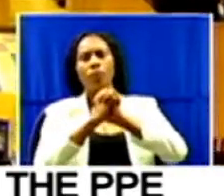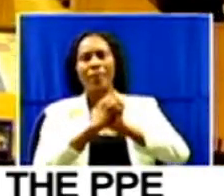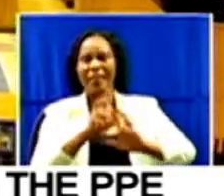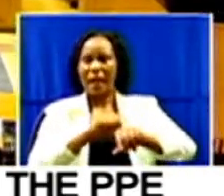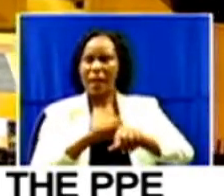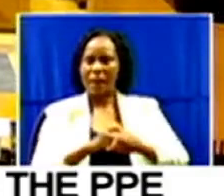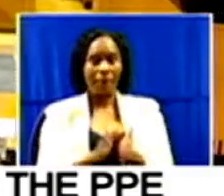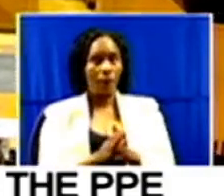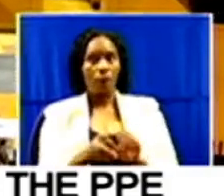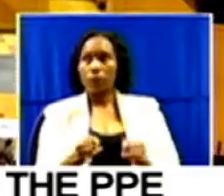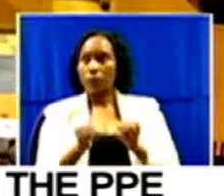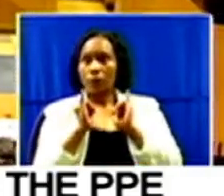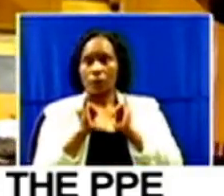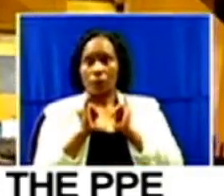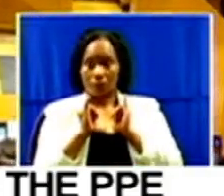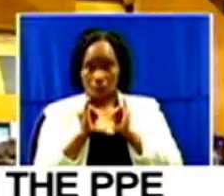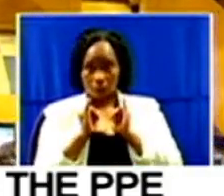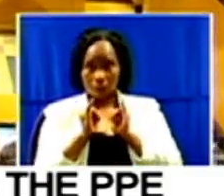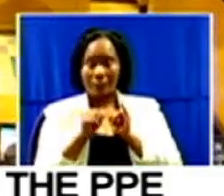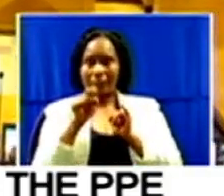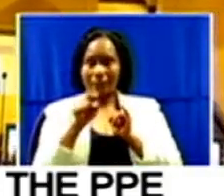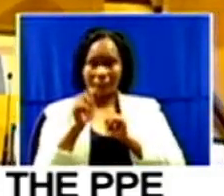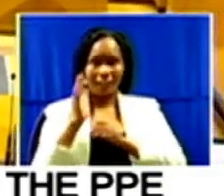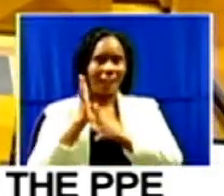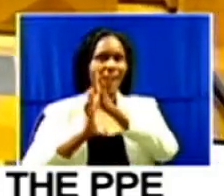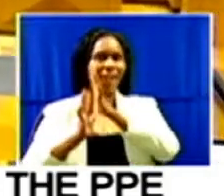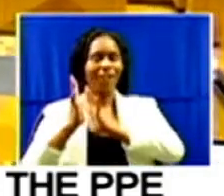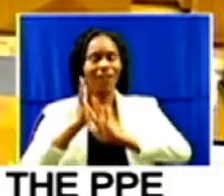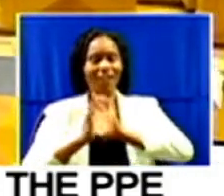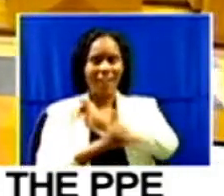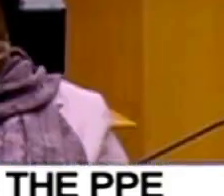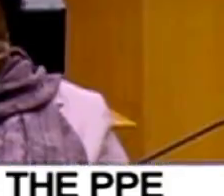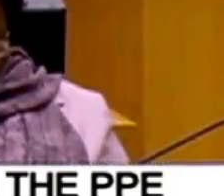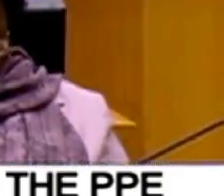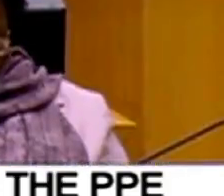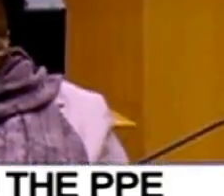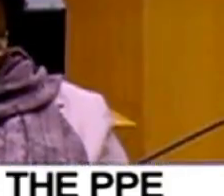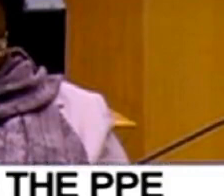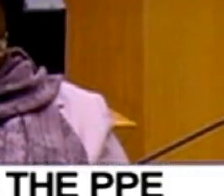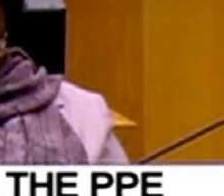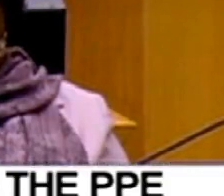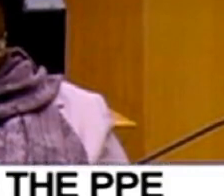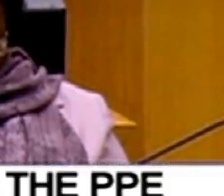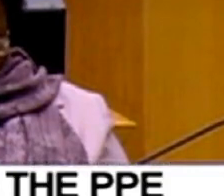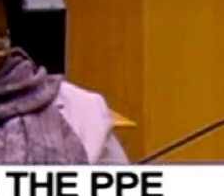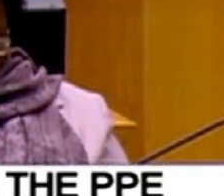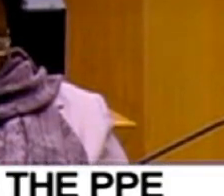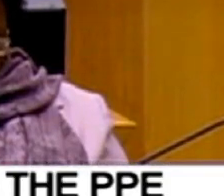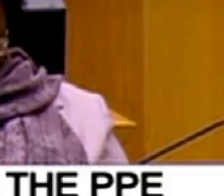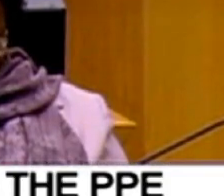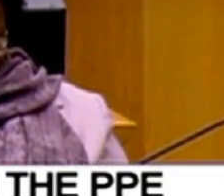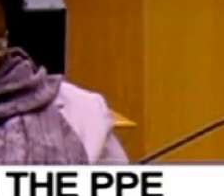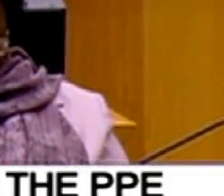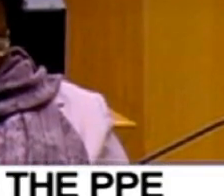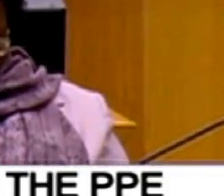Commission. She said she regrets her son's involvement in the deal and is aware this may be perceived as an abuse of